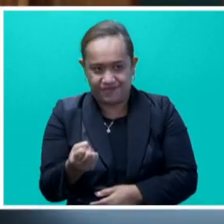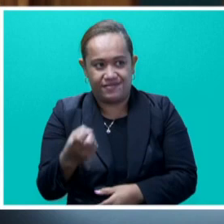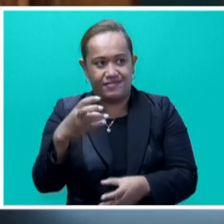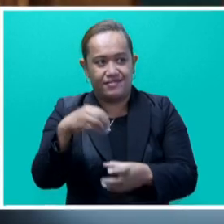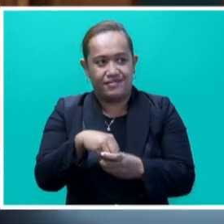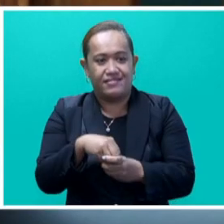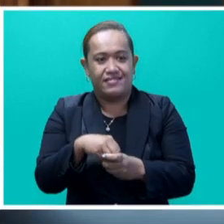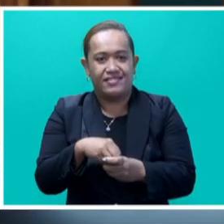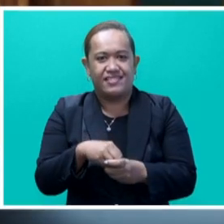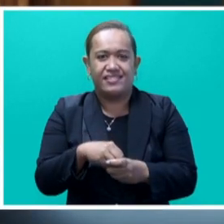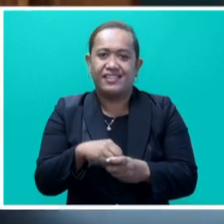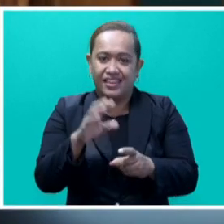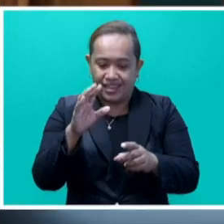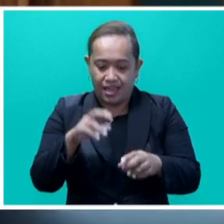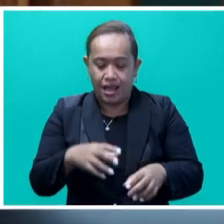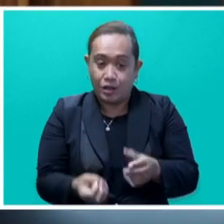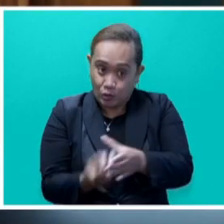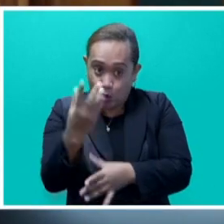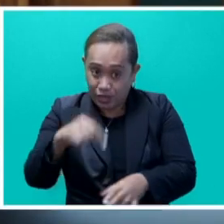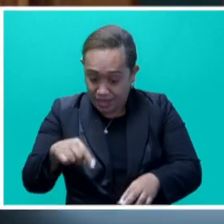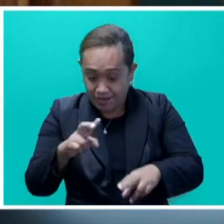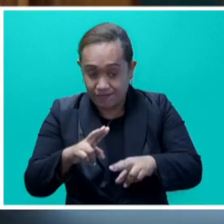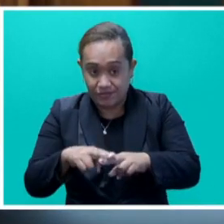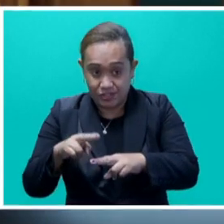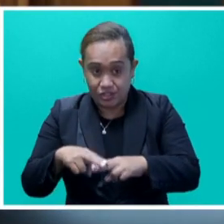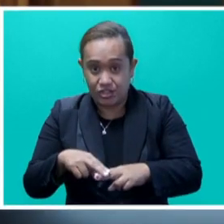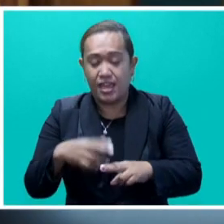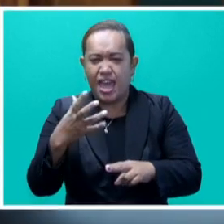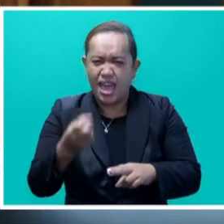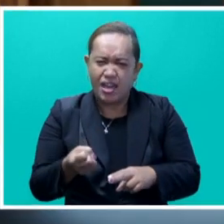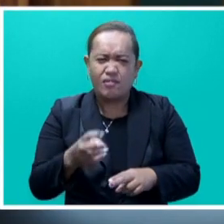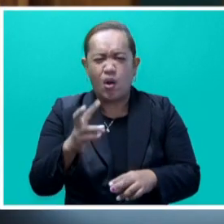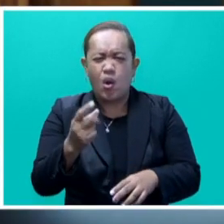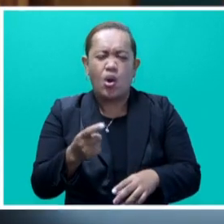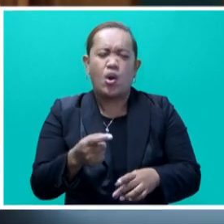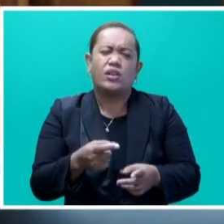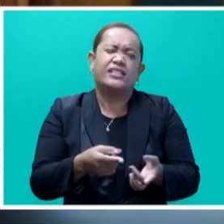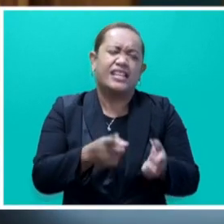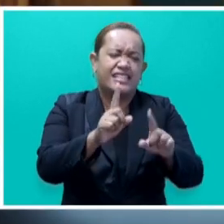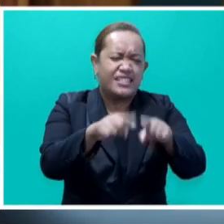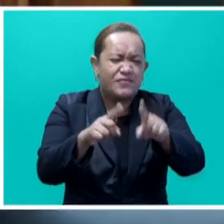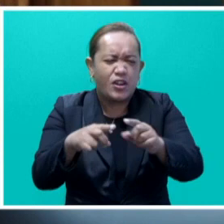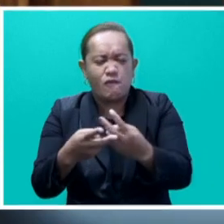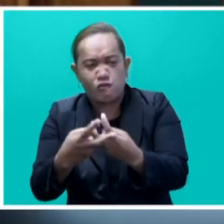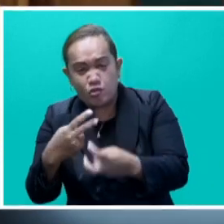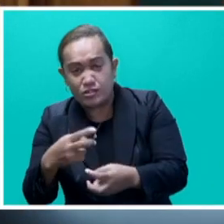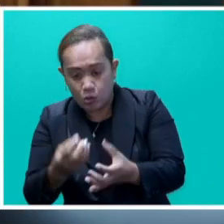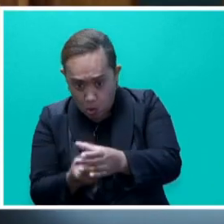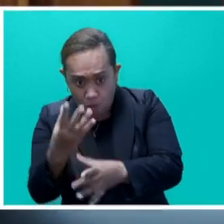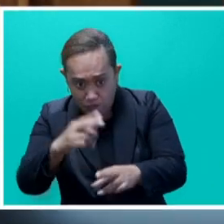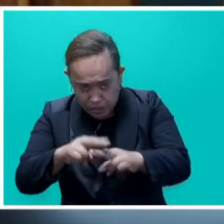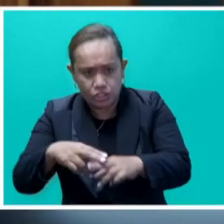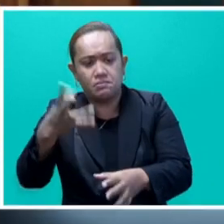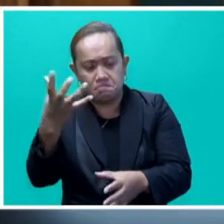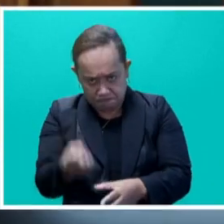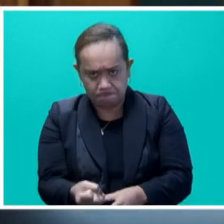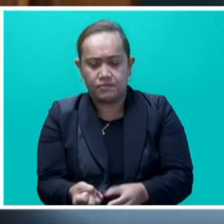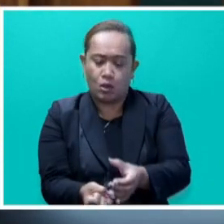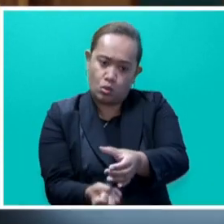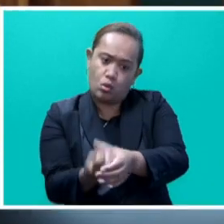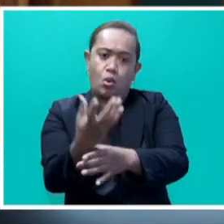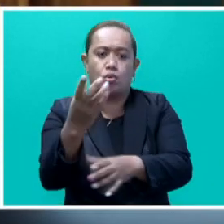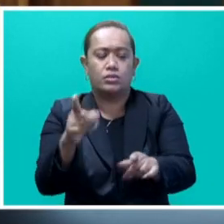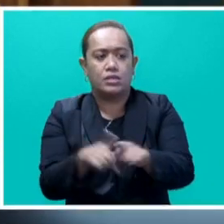native to Fiji, such as Ndawa, Kavika, Hutu, and Tarawau. The Ministry of Forest still has pending annual